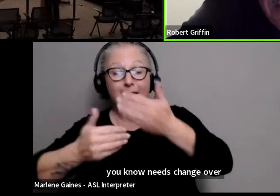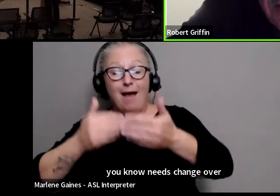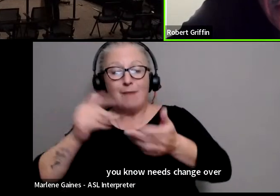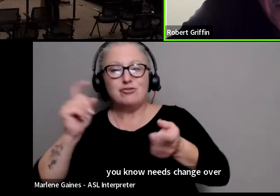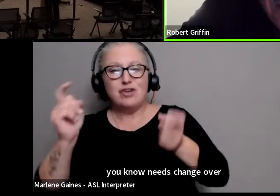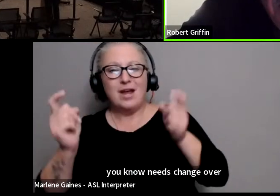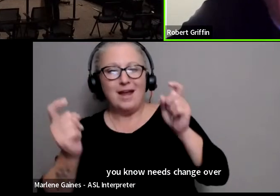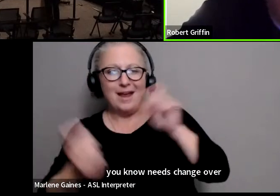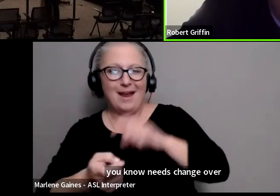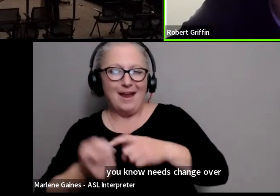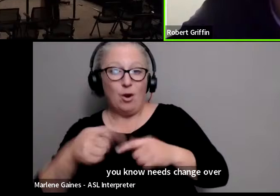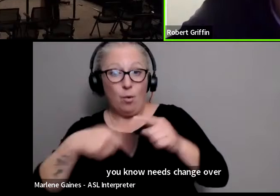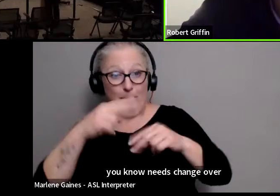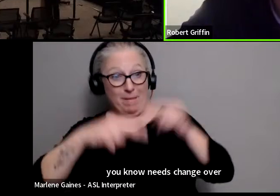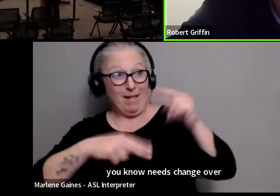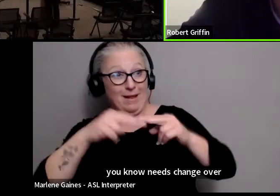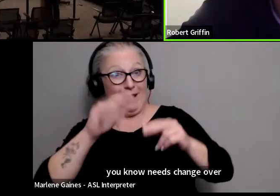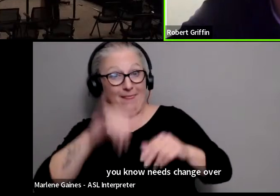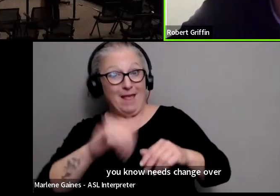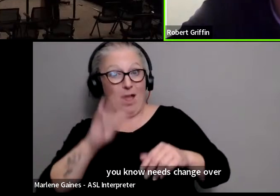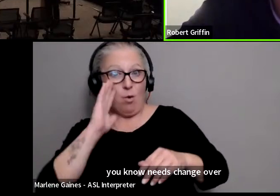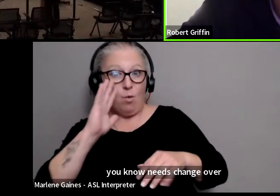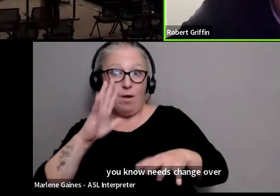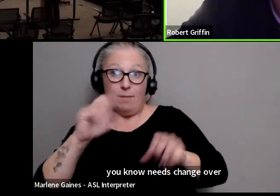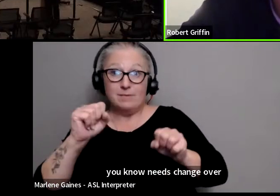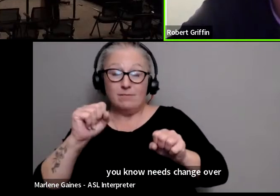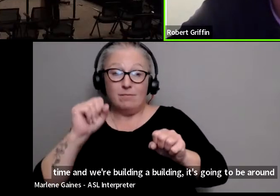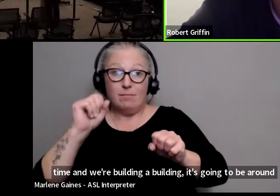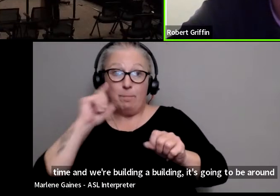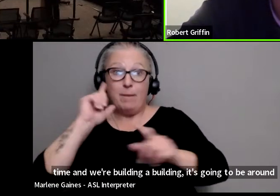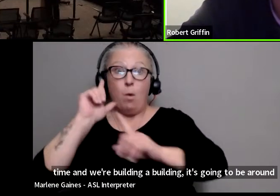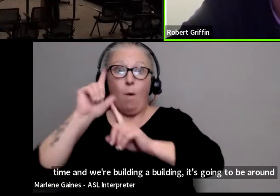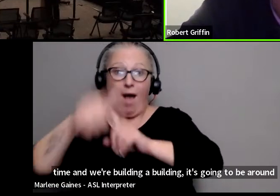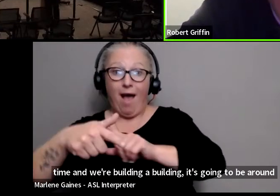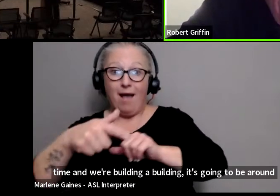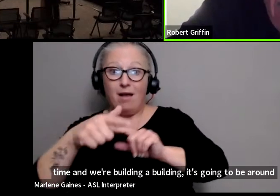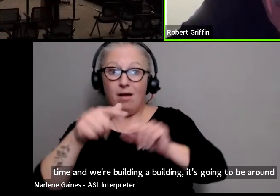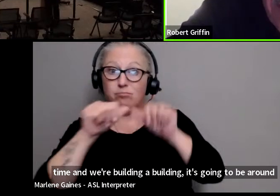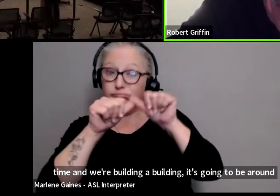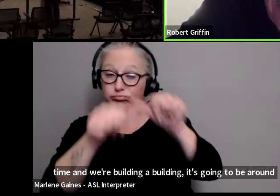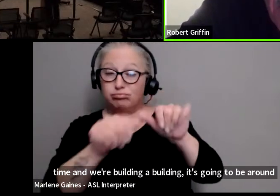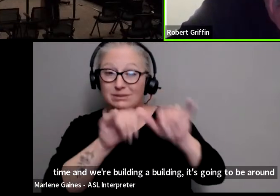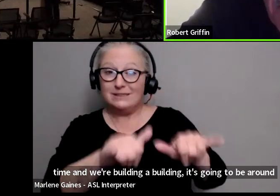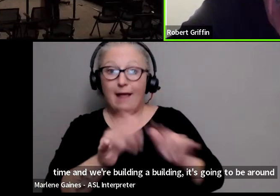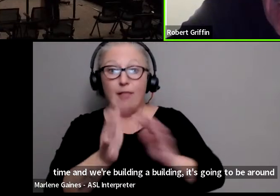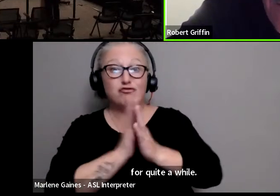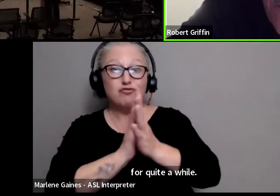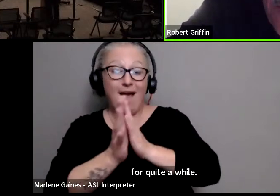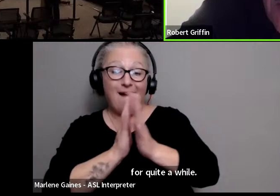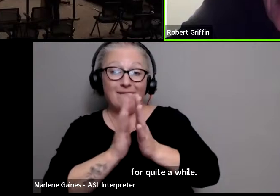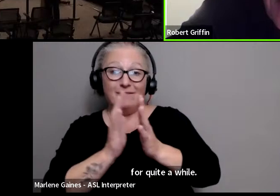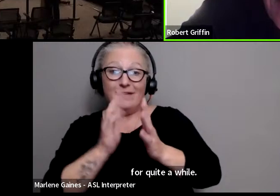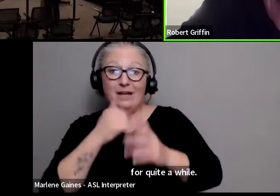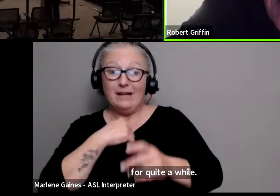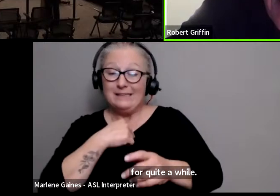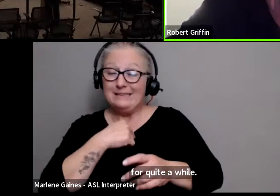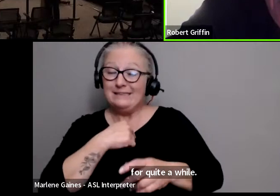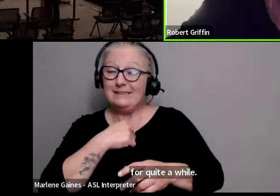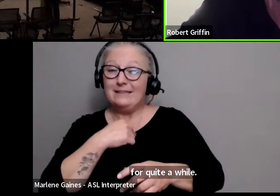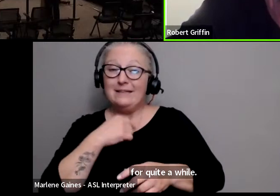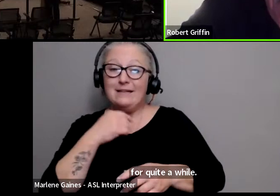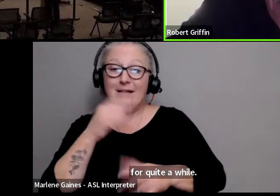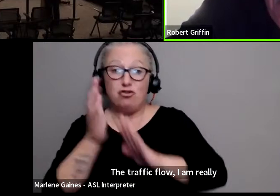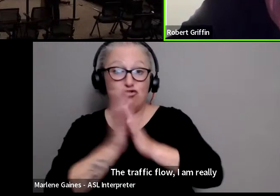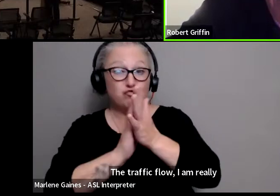a building that's going to be around for quite a while. The traffic flow, I am really,